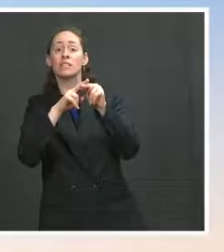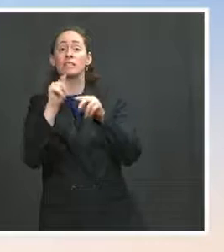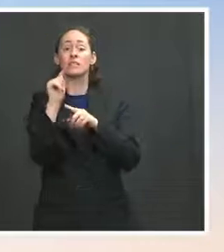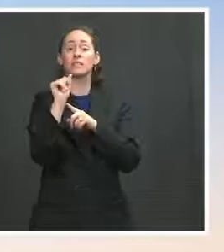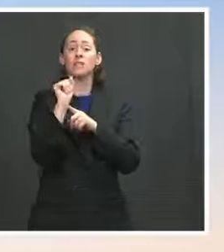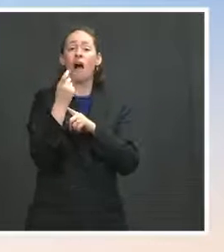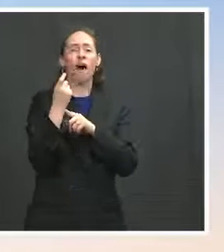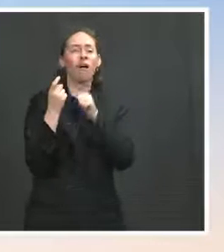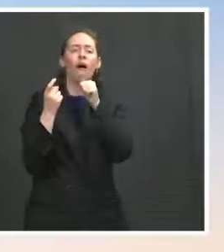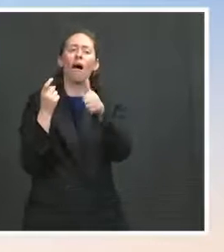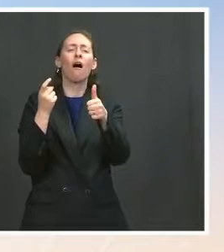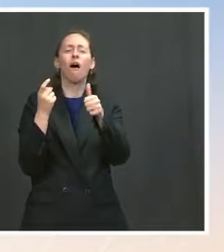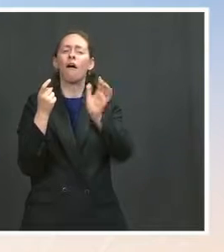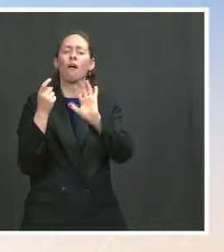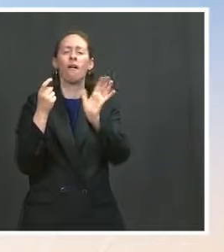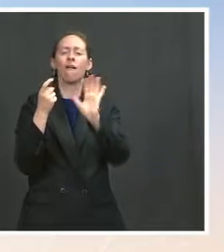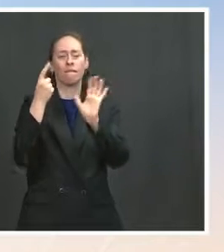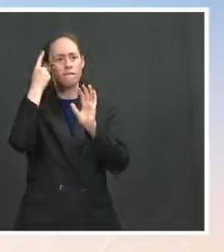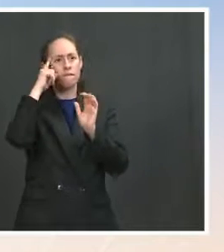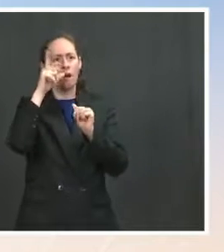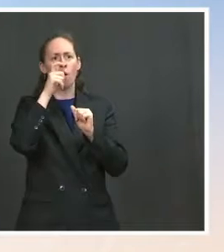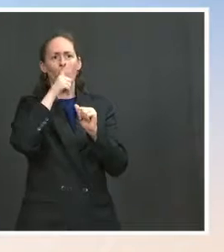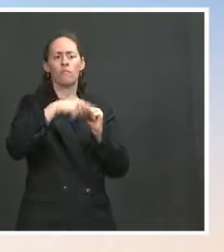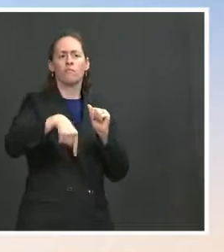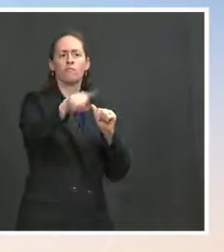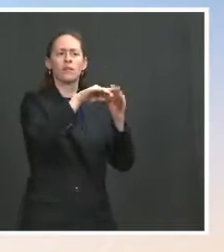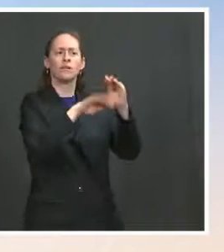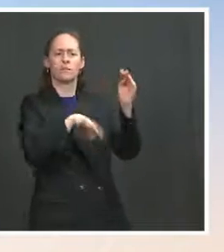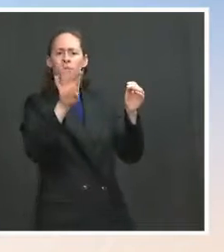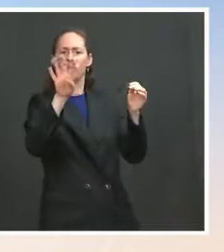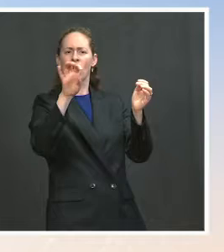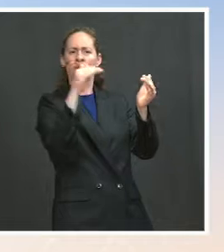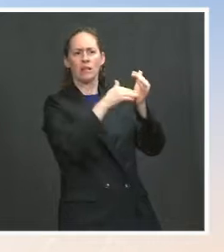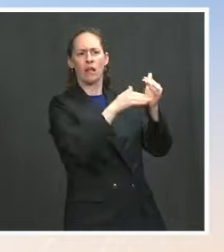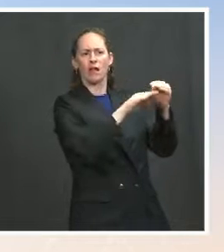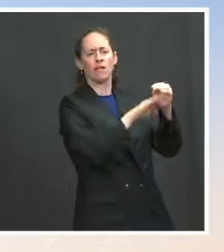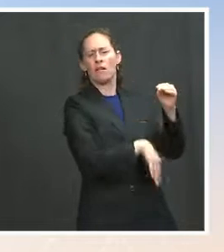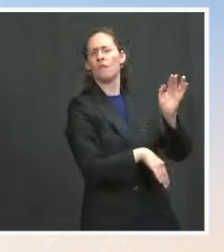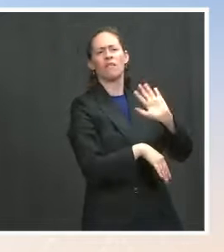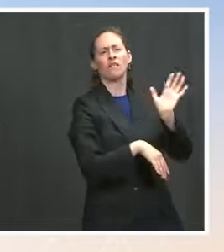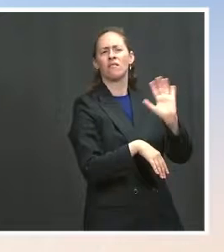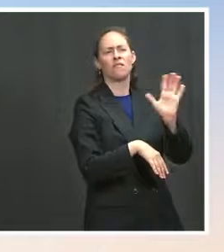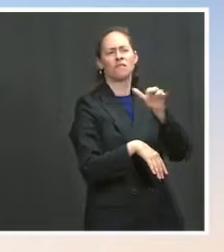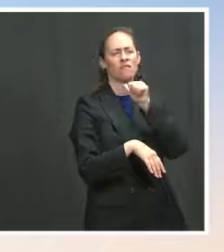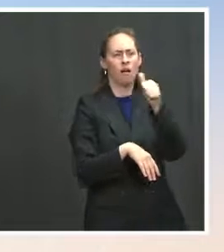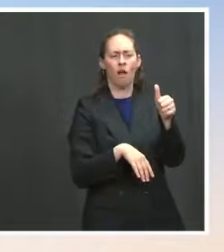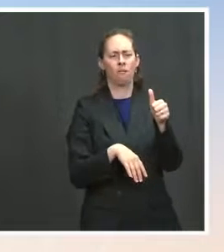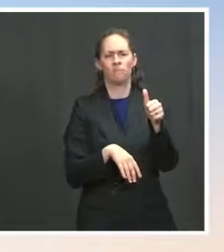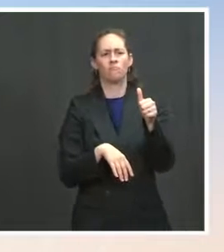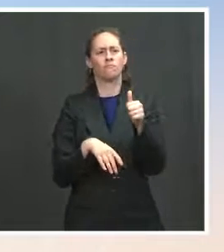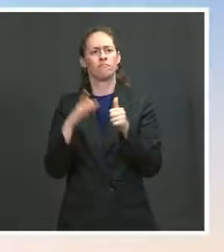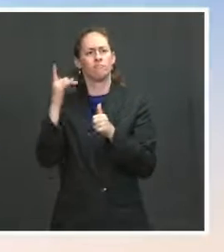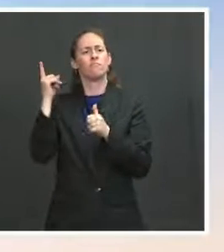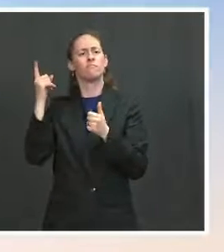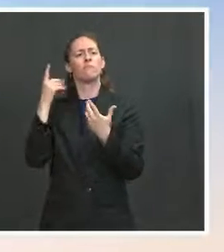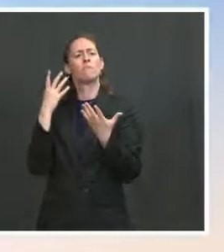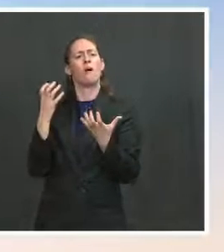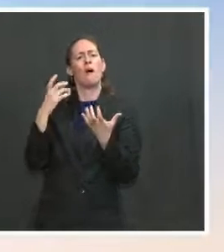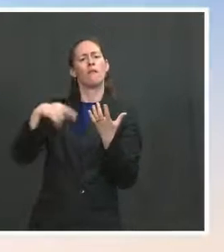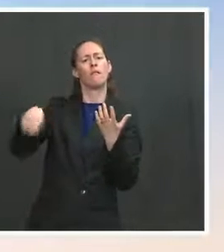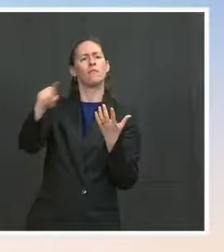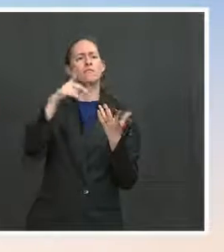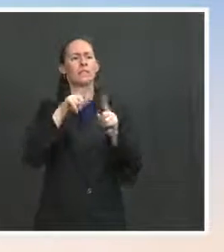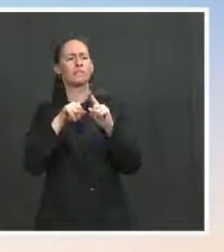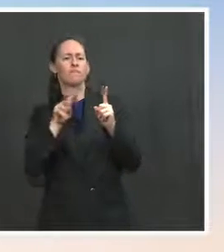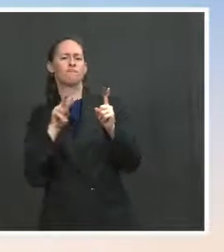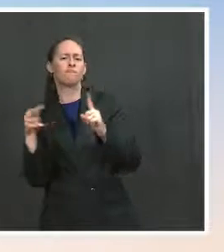proposed a lot of different options that don't cross that red line, and he's looking forward to seeing what the other side has to offer. Where did that $75 billion come from? Like,